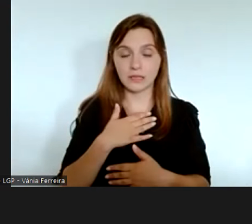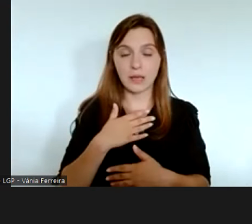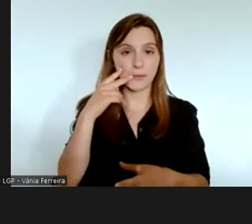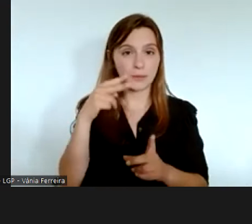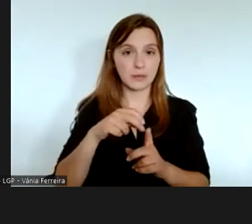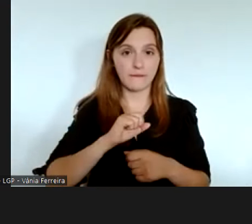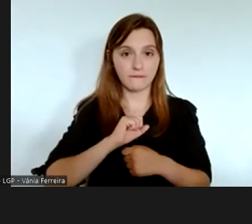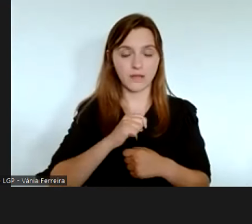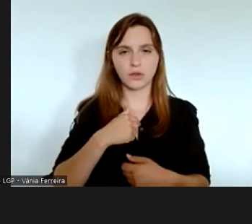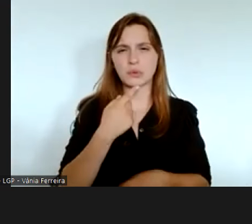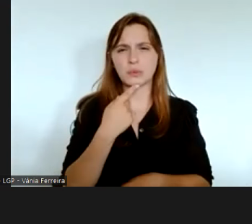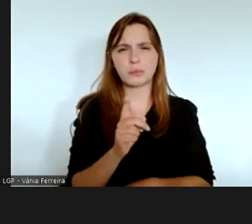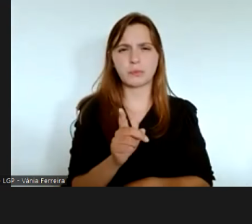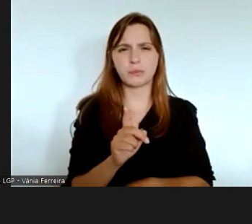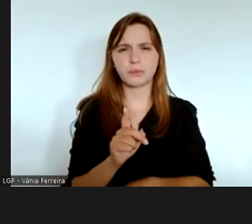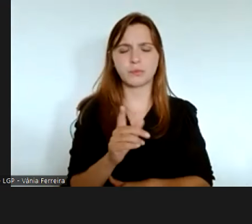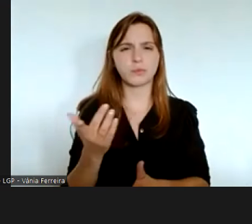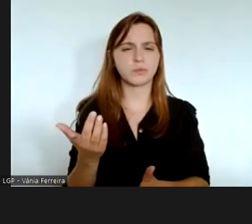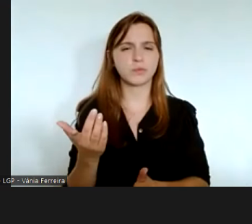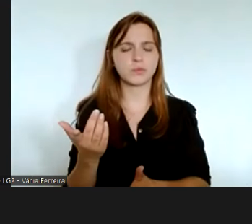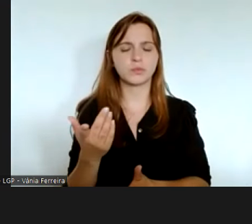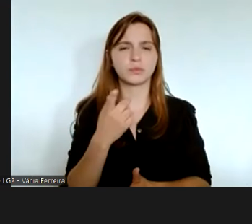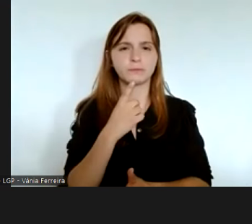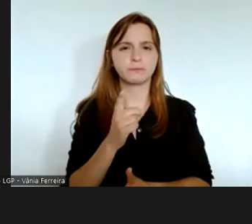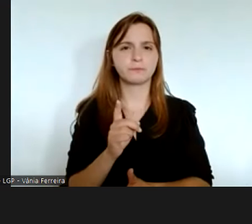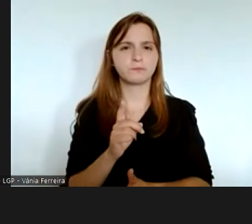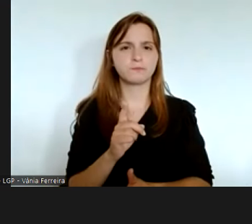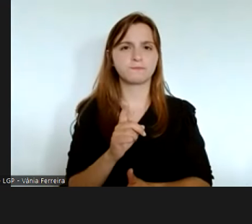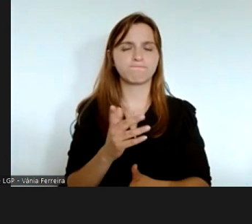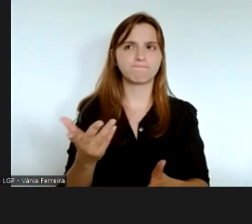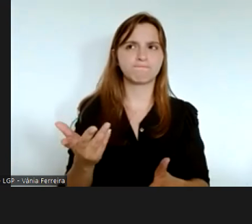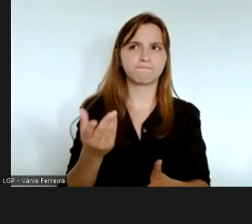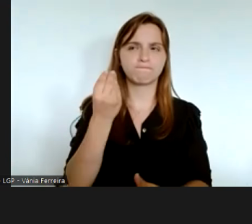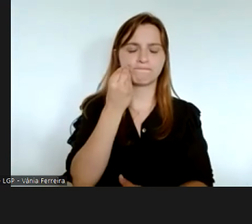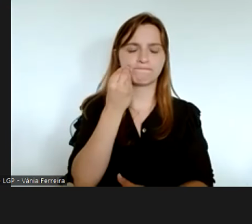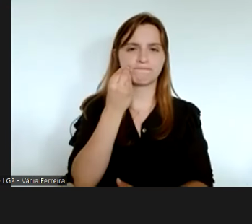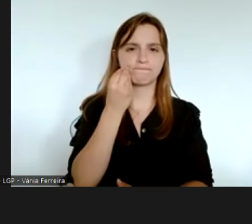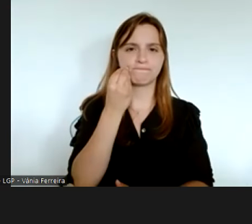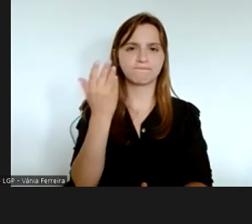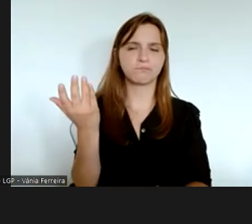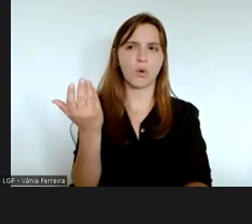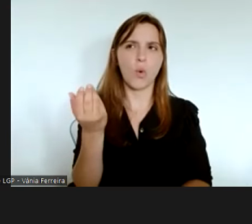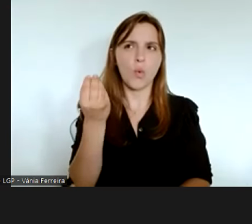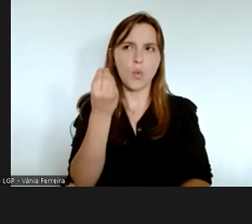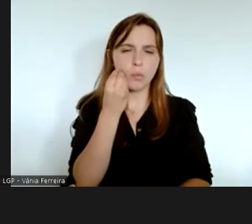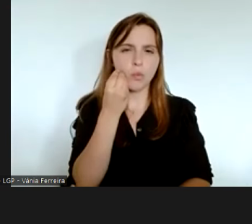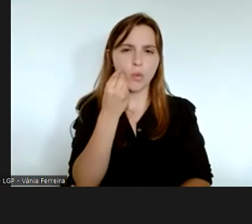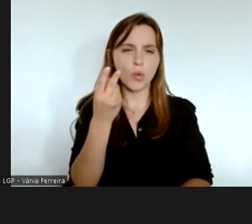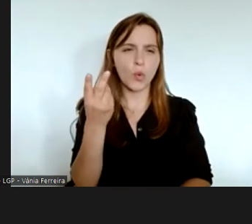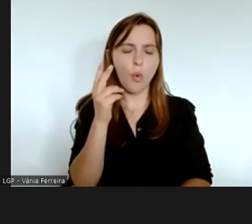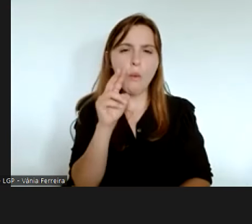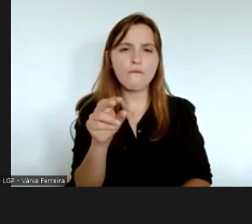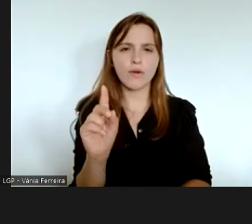I don't understand that them in that aspect, that how they cannot see